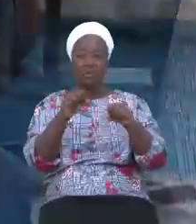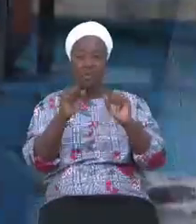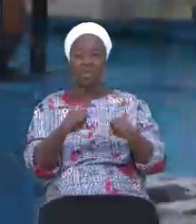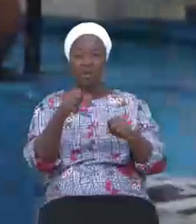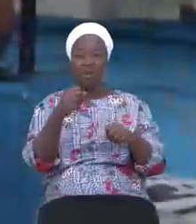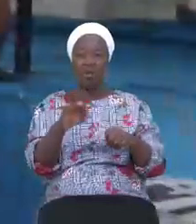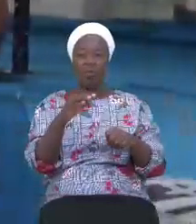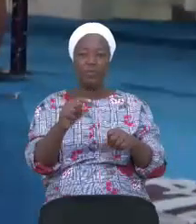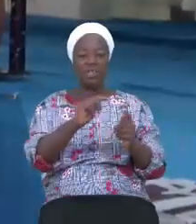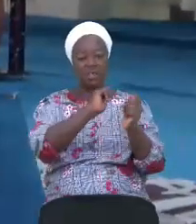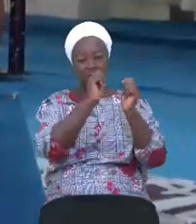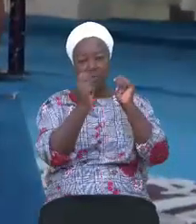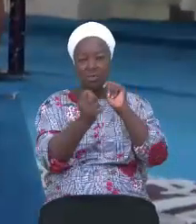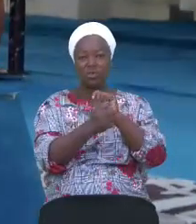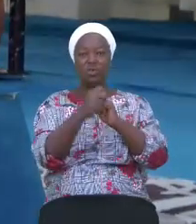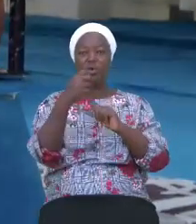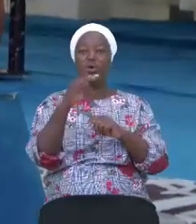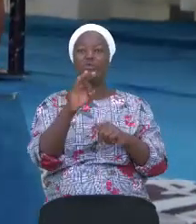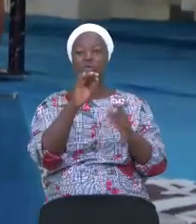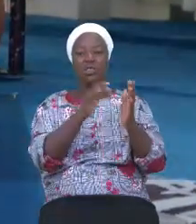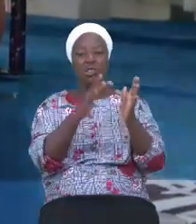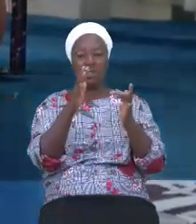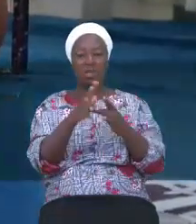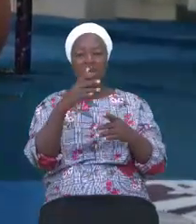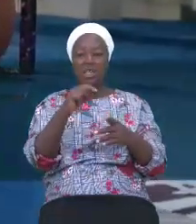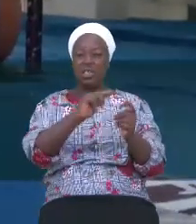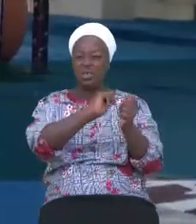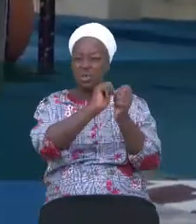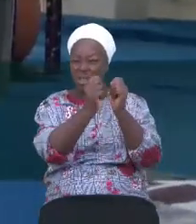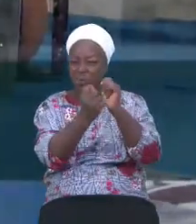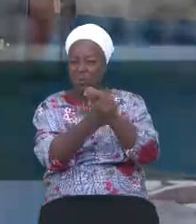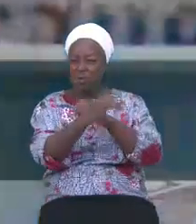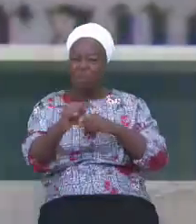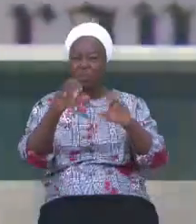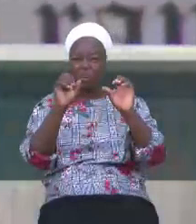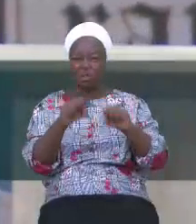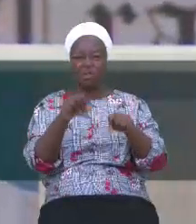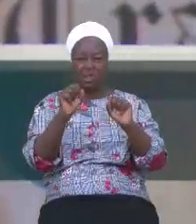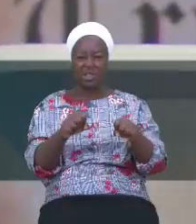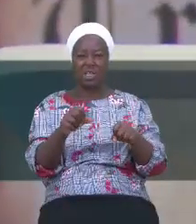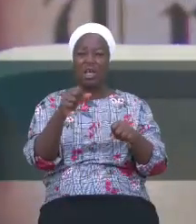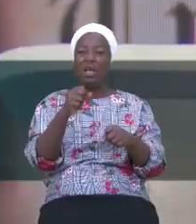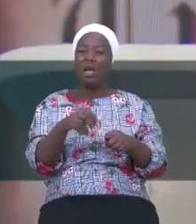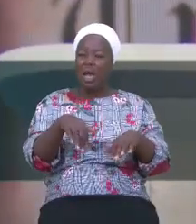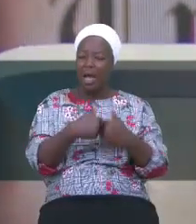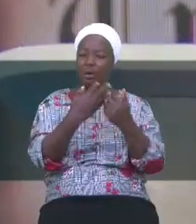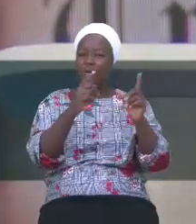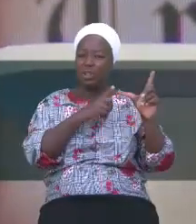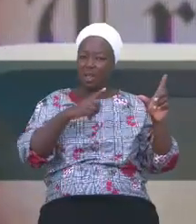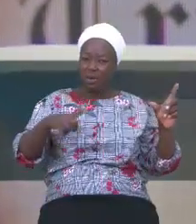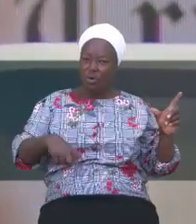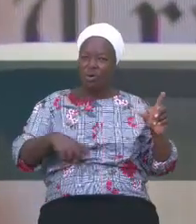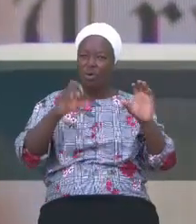the transfiguration of Jesus. The transforming possibilities. How the Lord